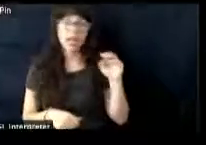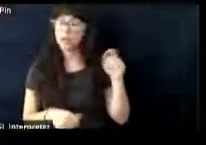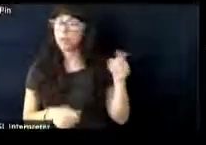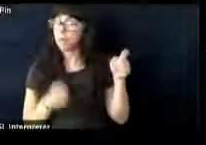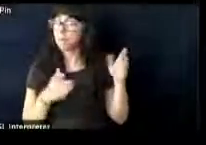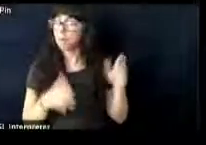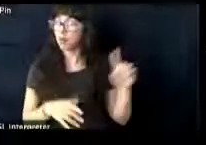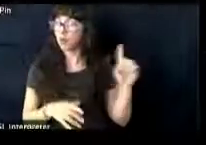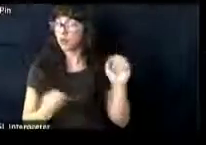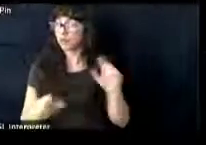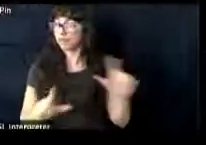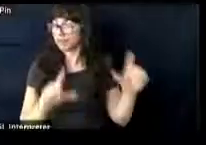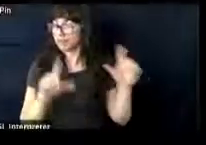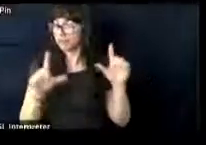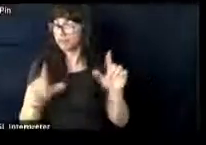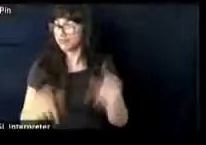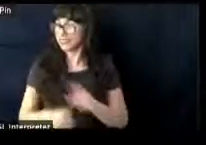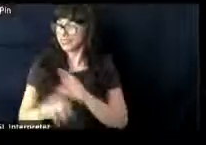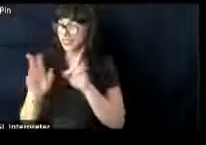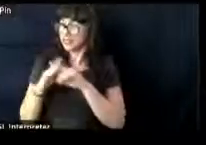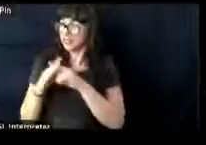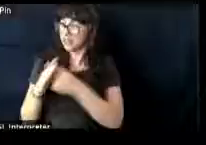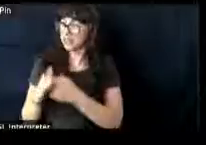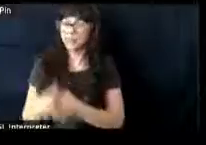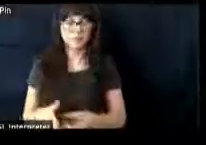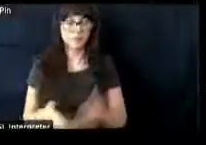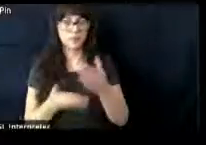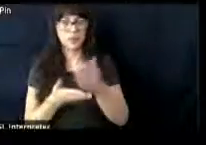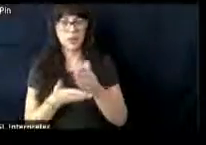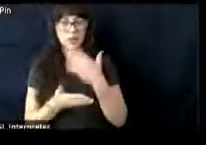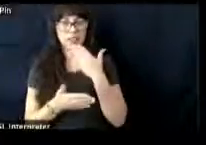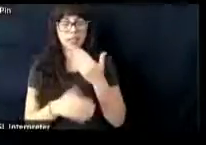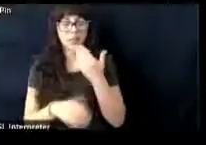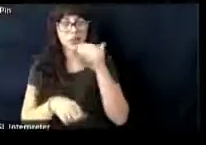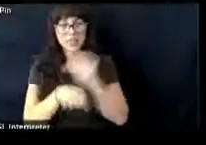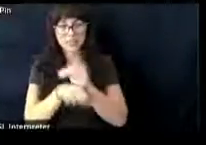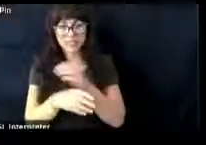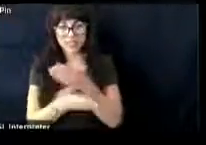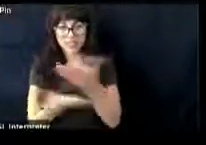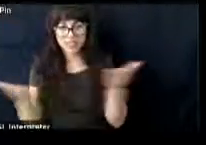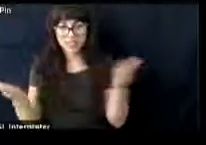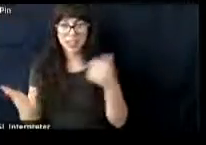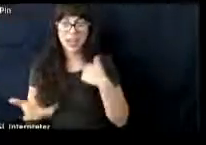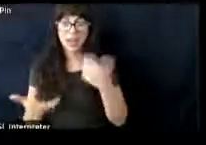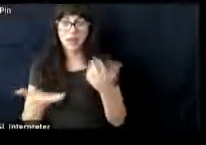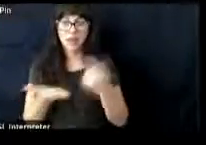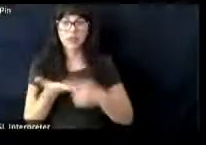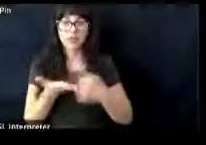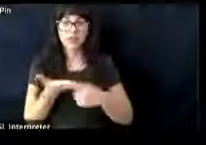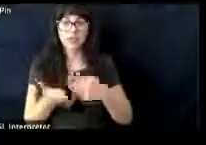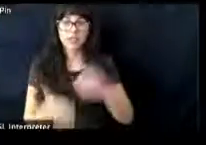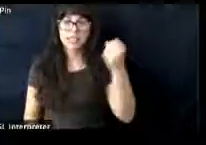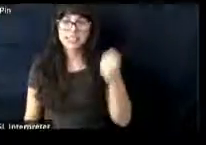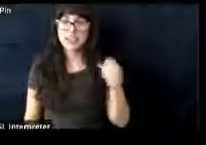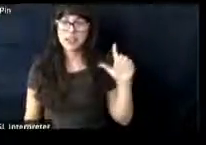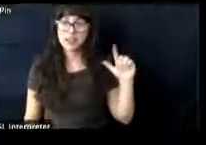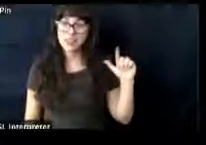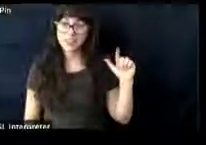yours. All right. Thank you and good evening, commissioners. I'd like to speak about South Los